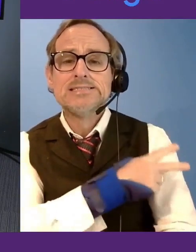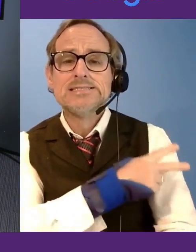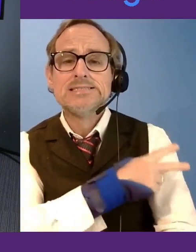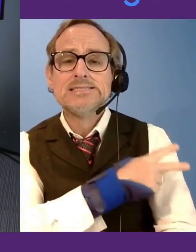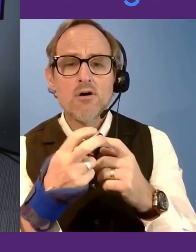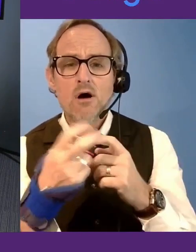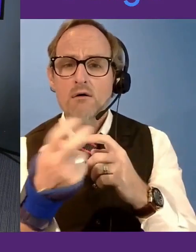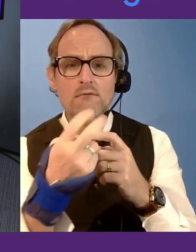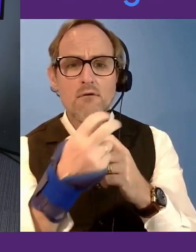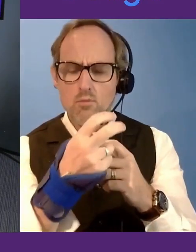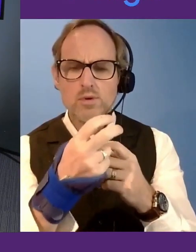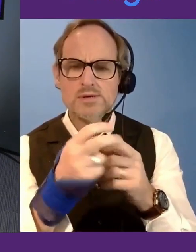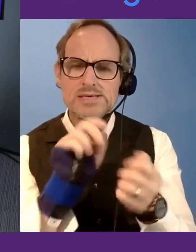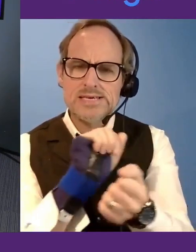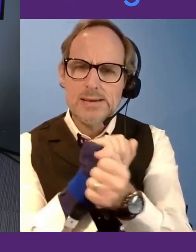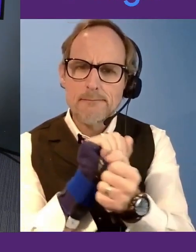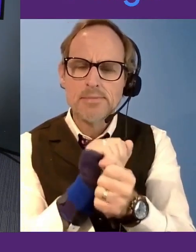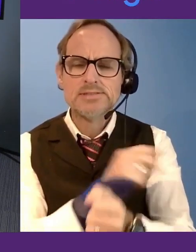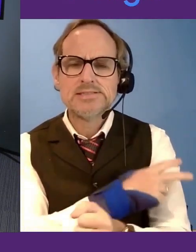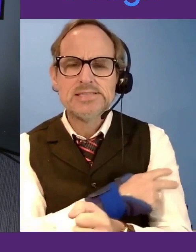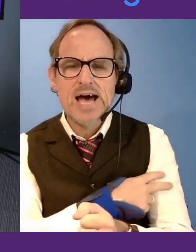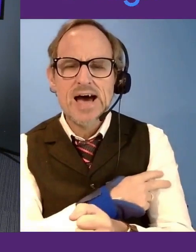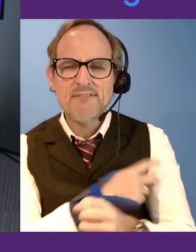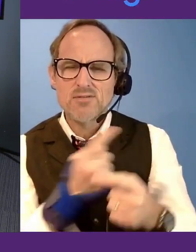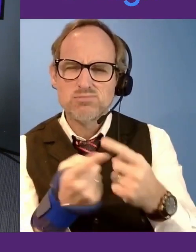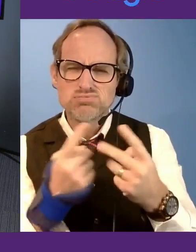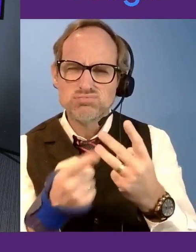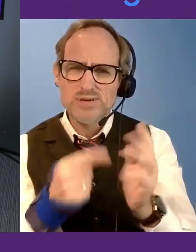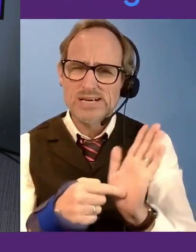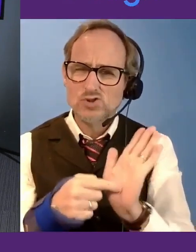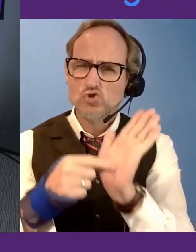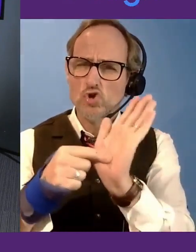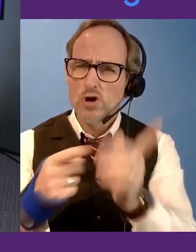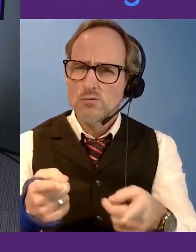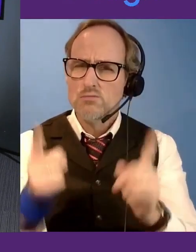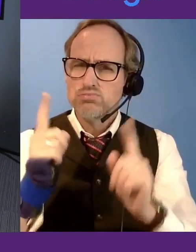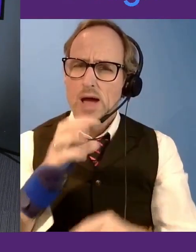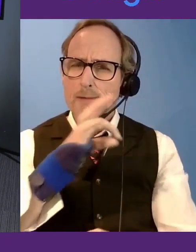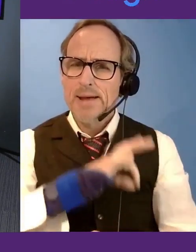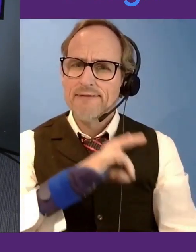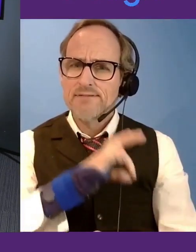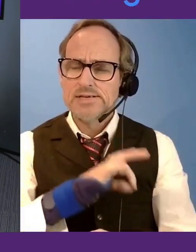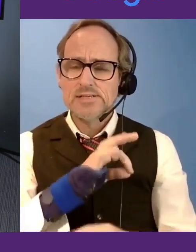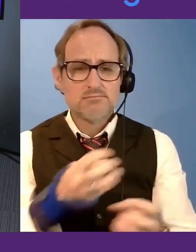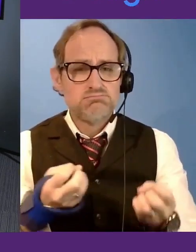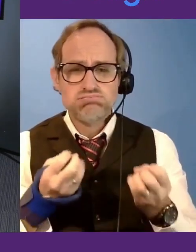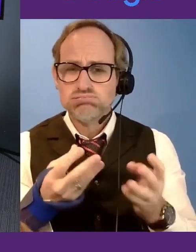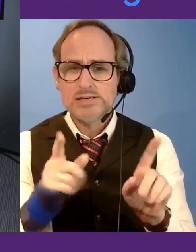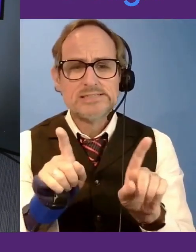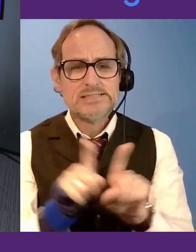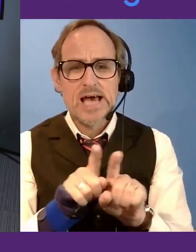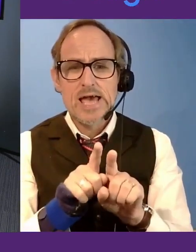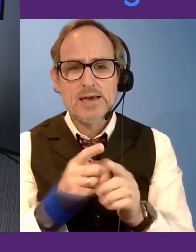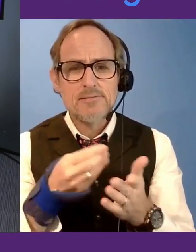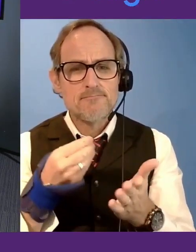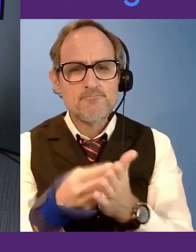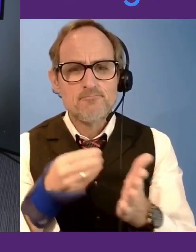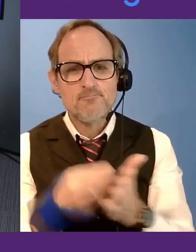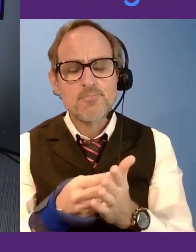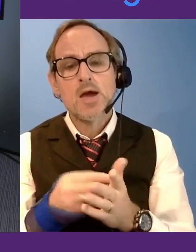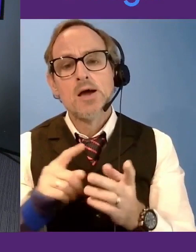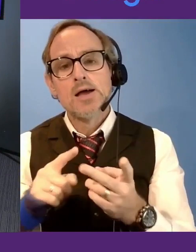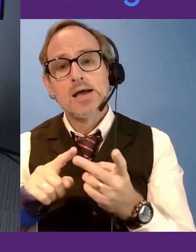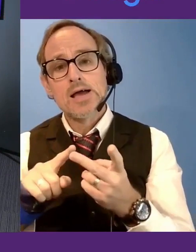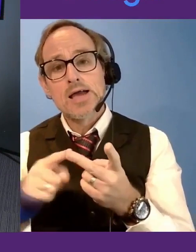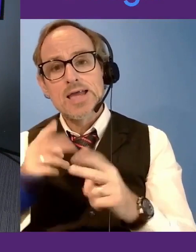different to this. You could actually show the benefit and the return on investment. But if in doubt, you've got the stick of the